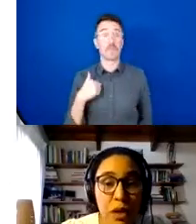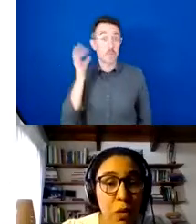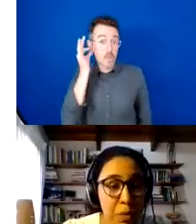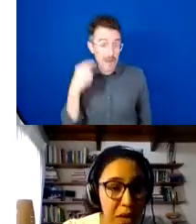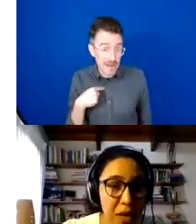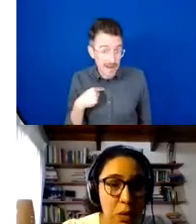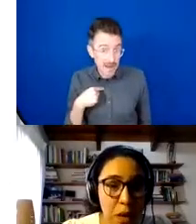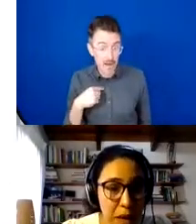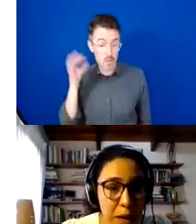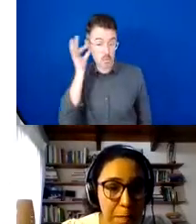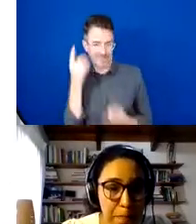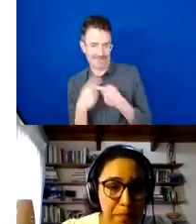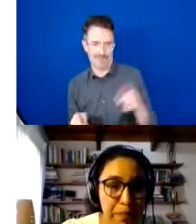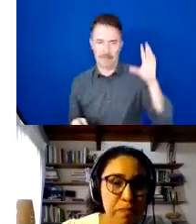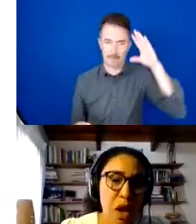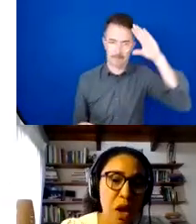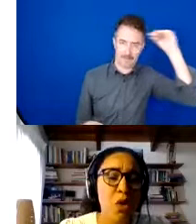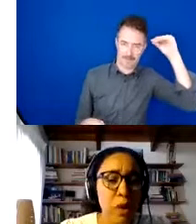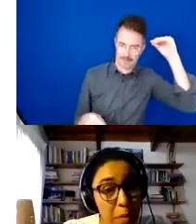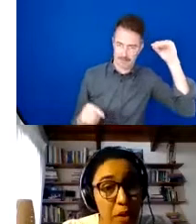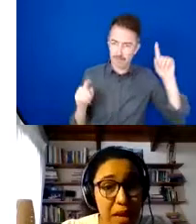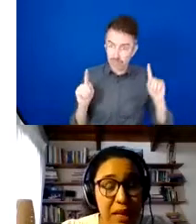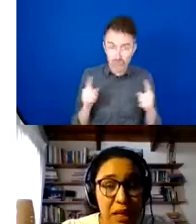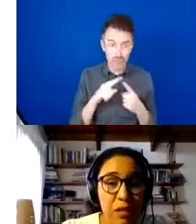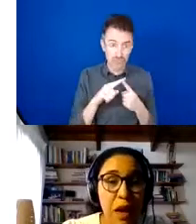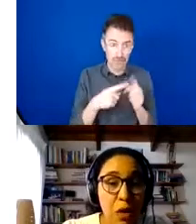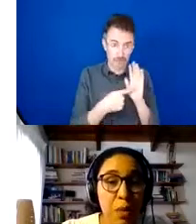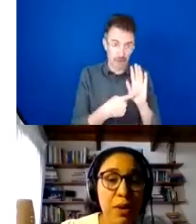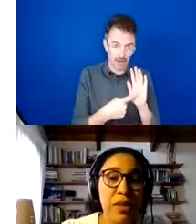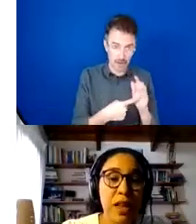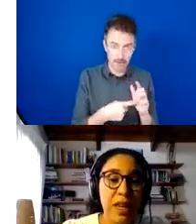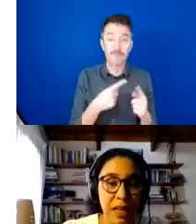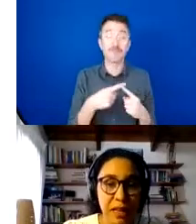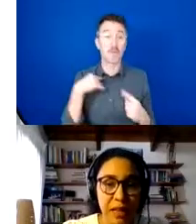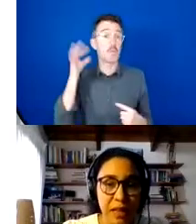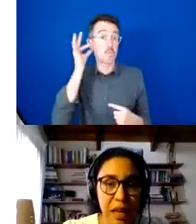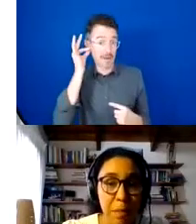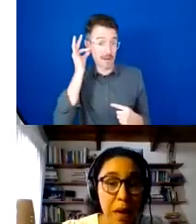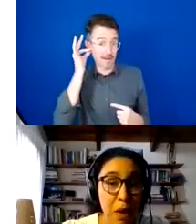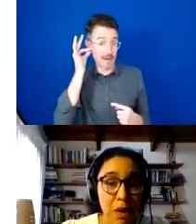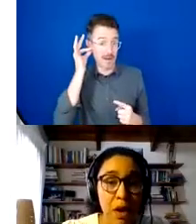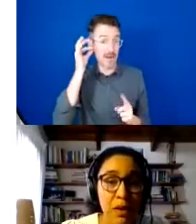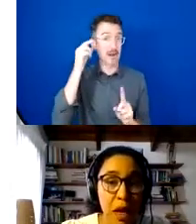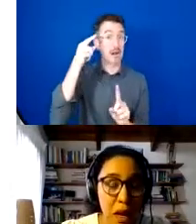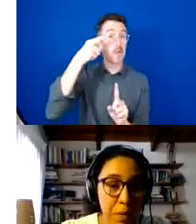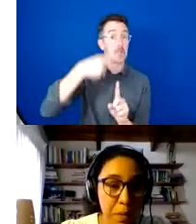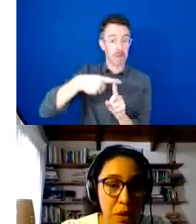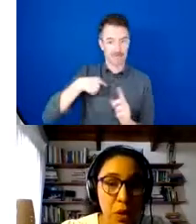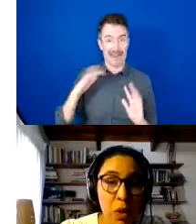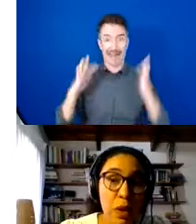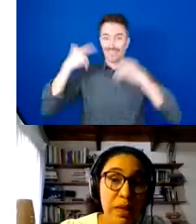all young women in Guatemala. Remember that each of our personal identities can power us